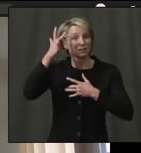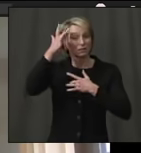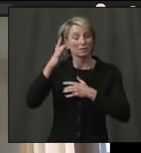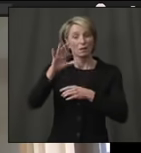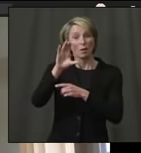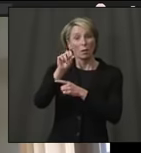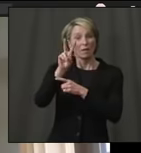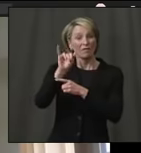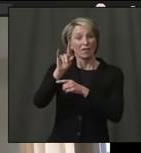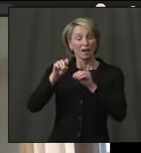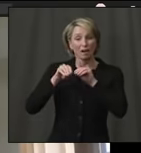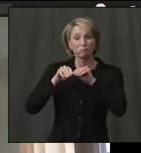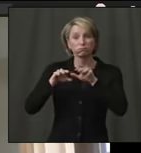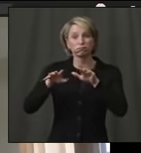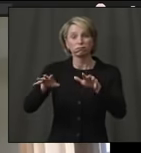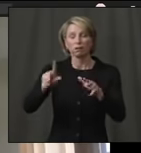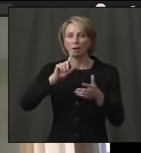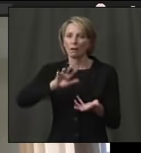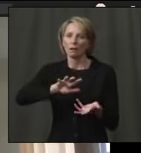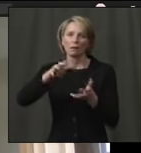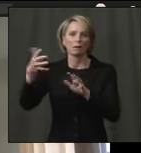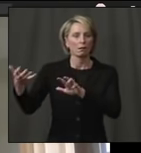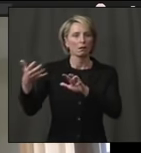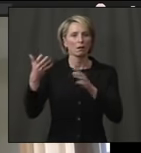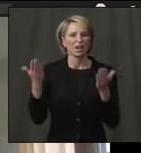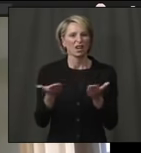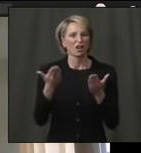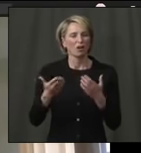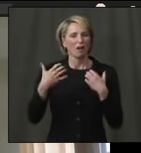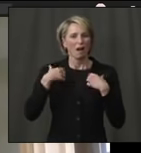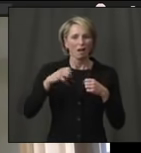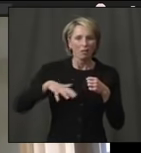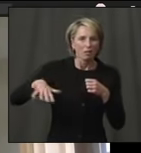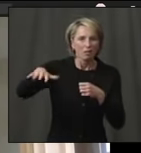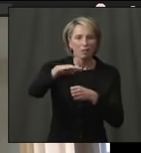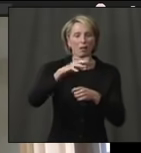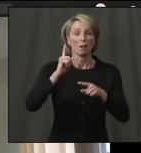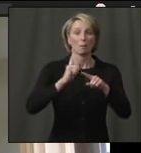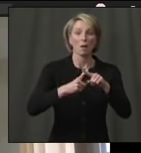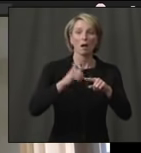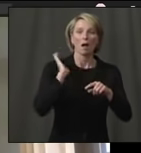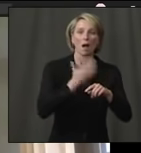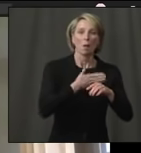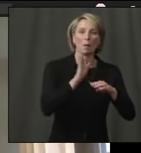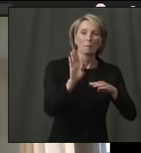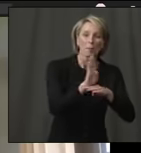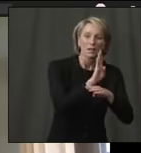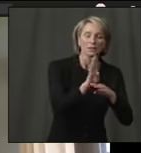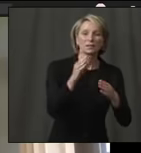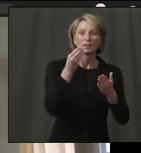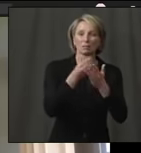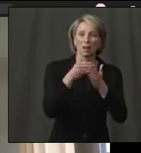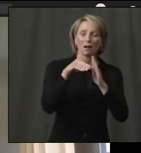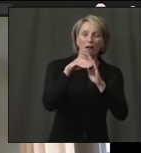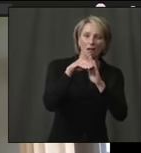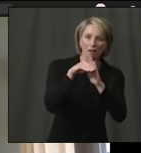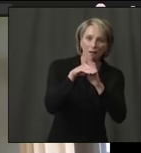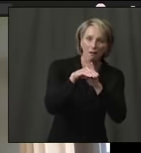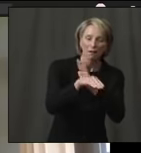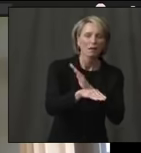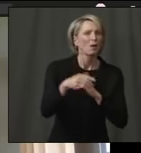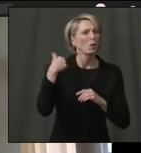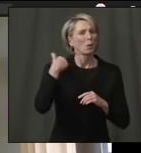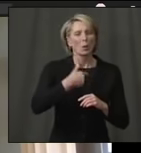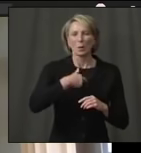catastrophe for our public health, and it's been an economic calamity. We are going to need to rebuild at the local